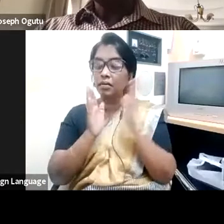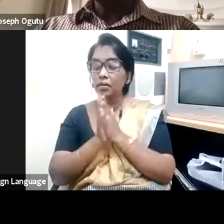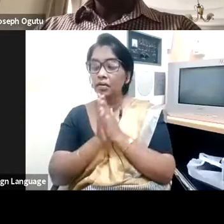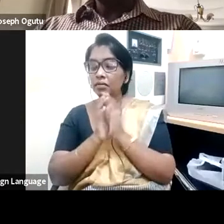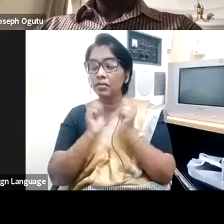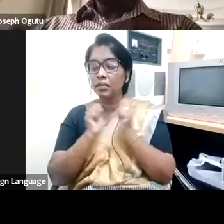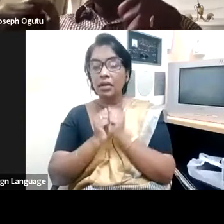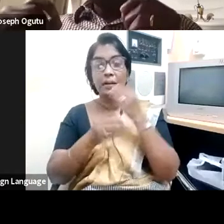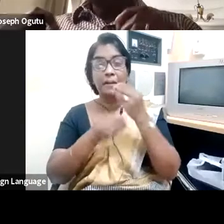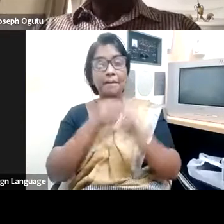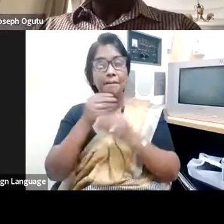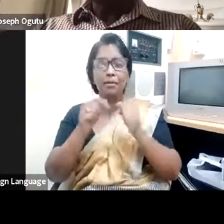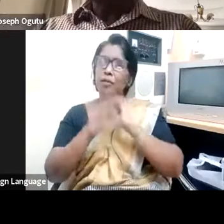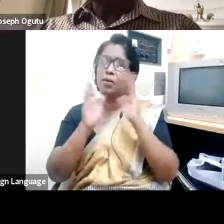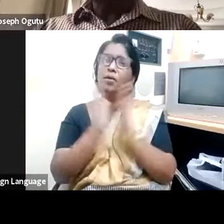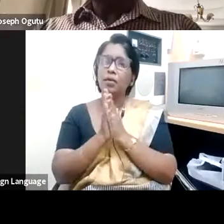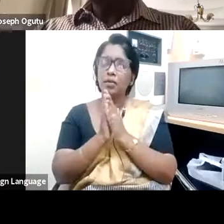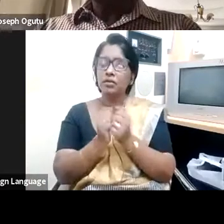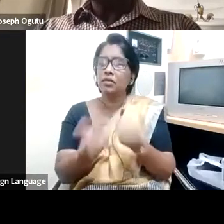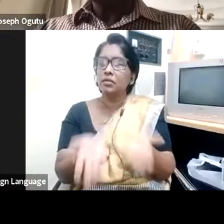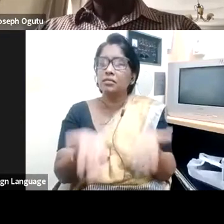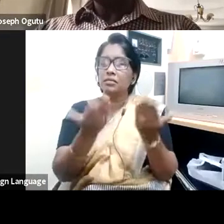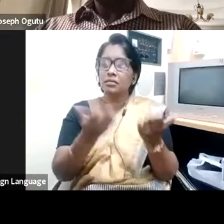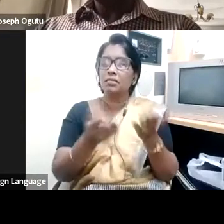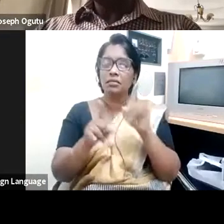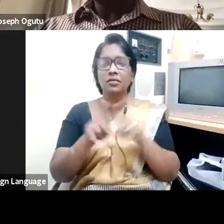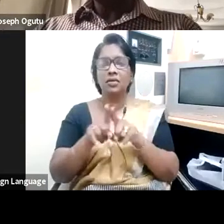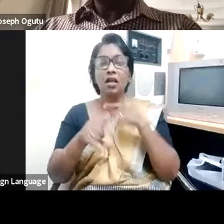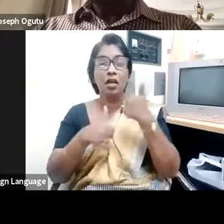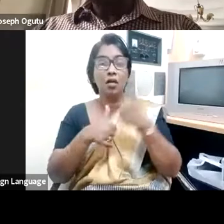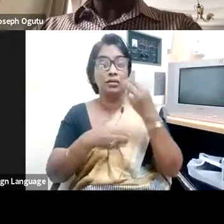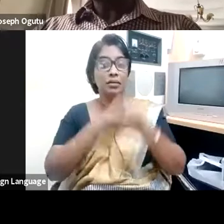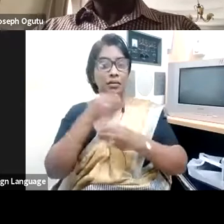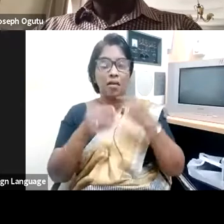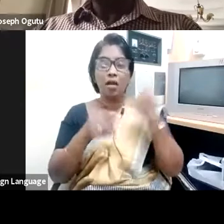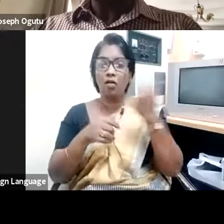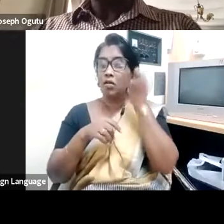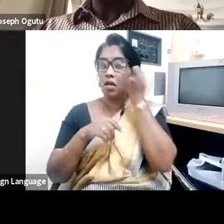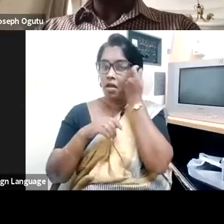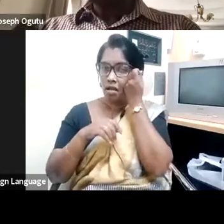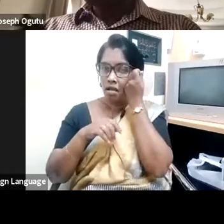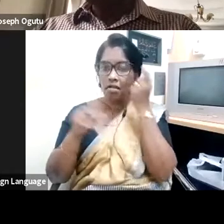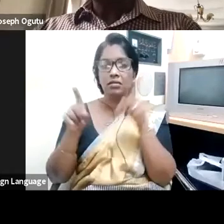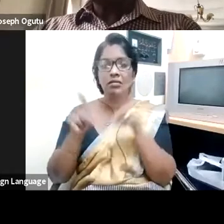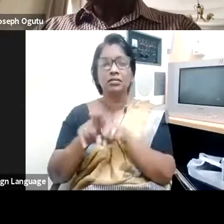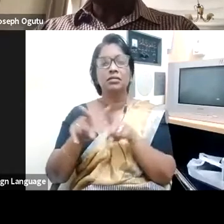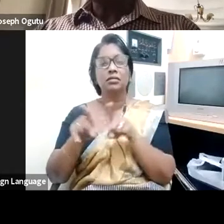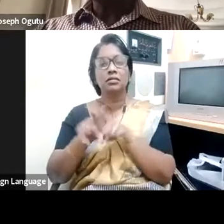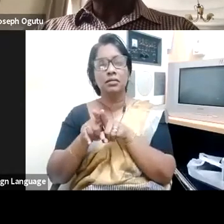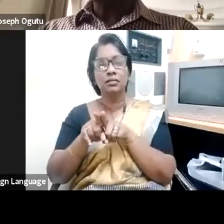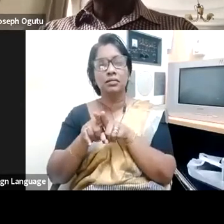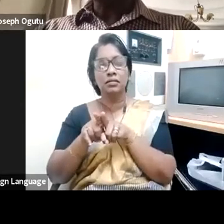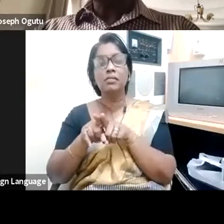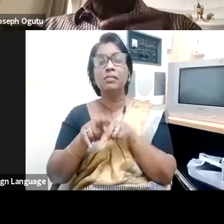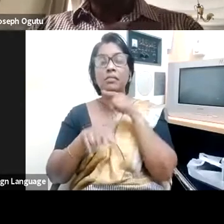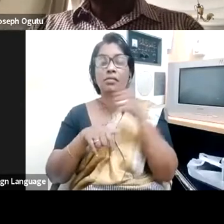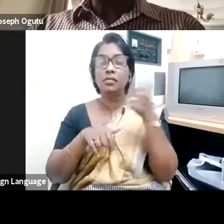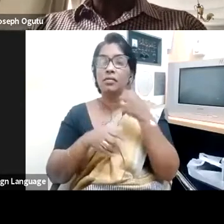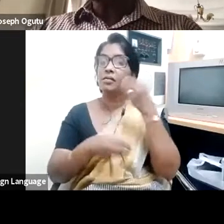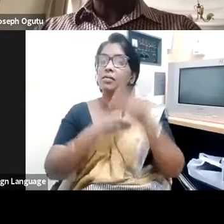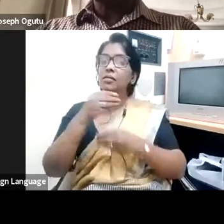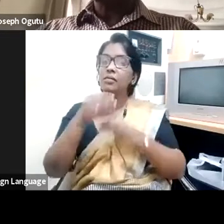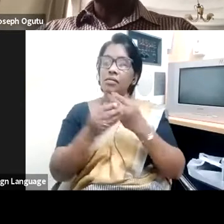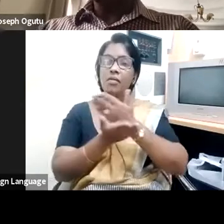failure. You will have to tolerate failure. Failure is part of innovation. You really have to allow people to